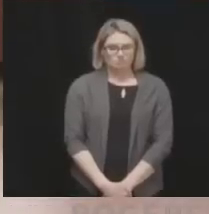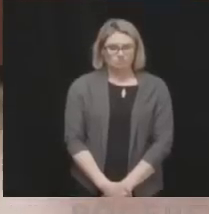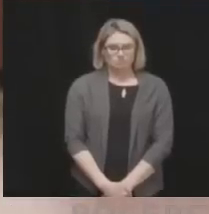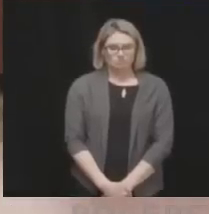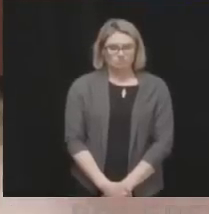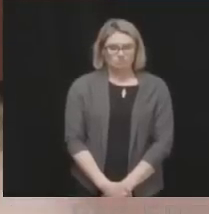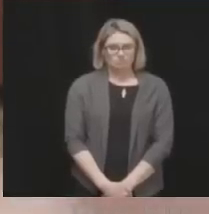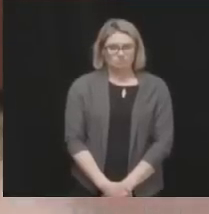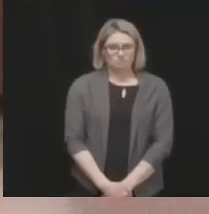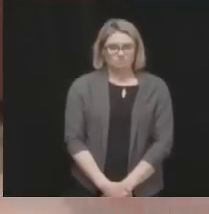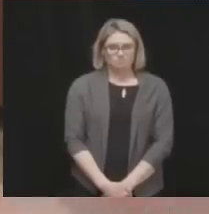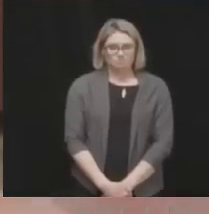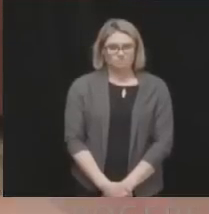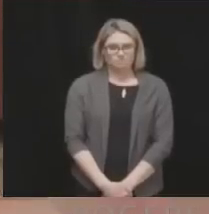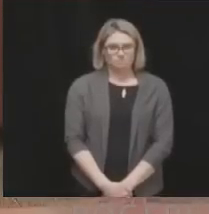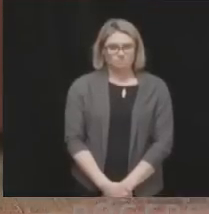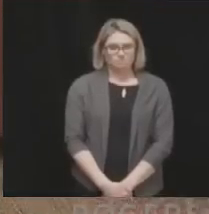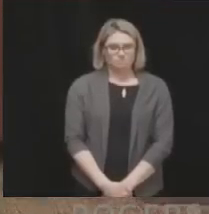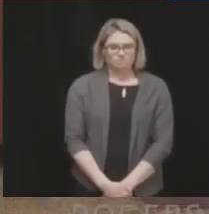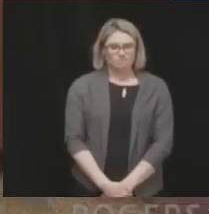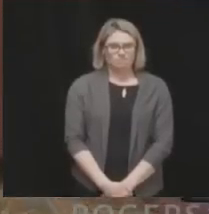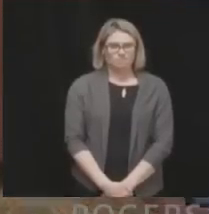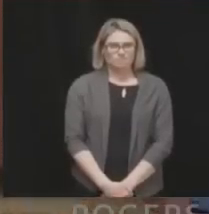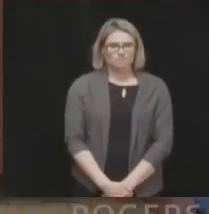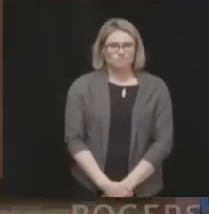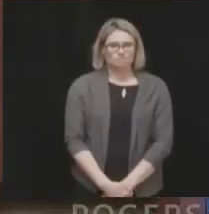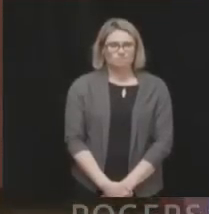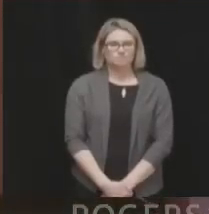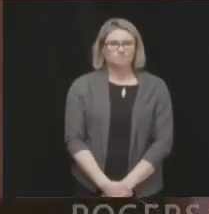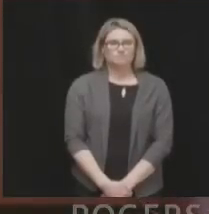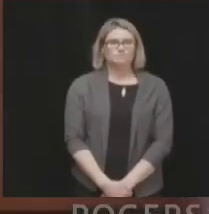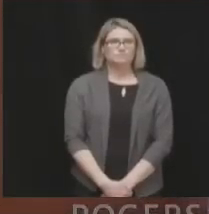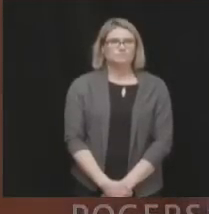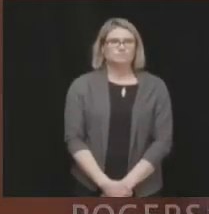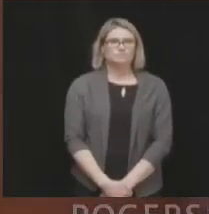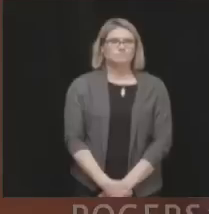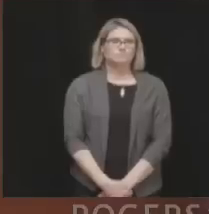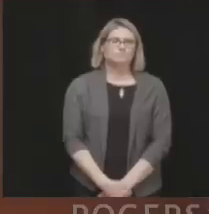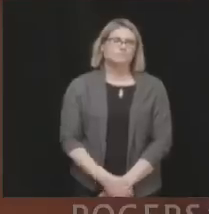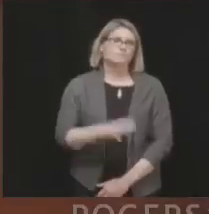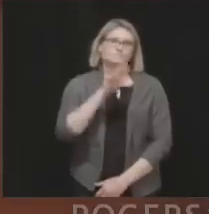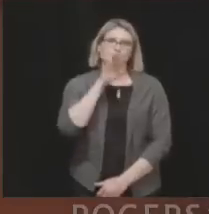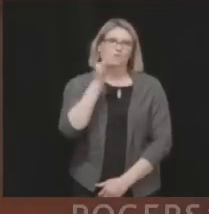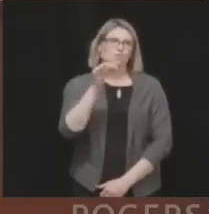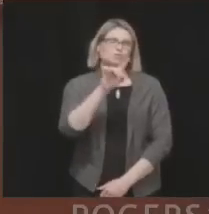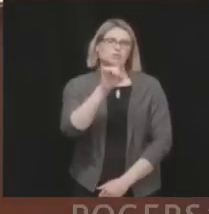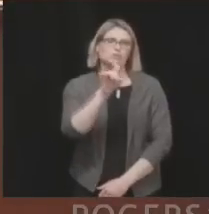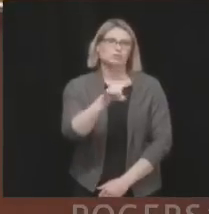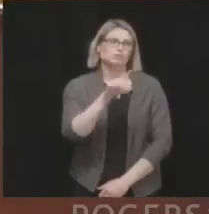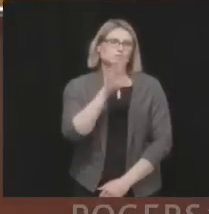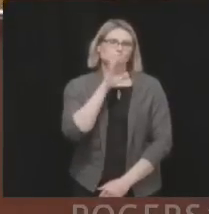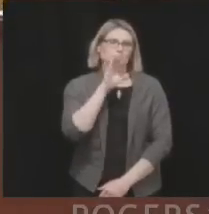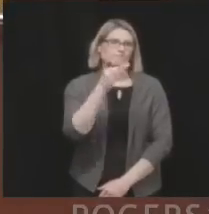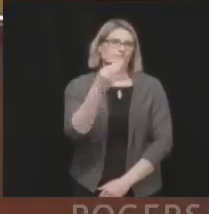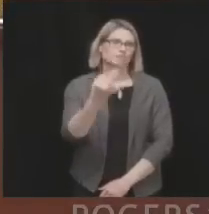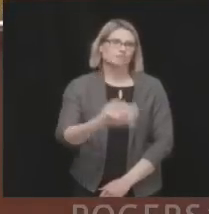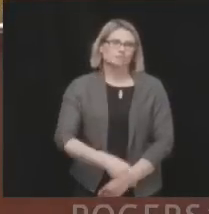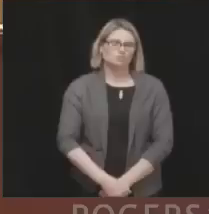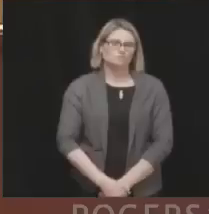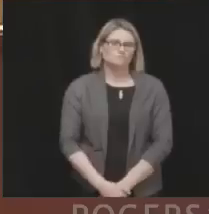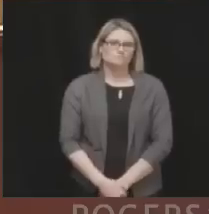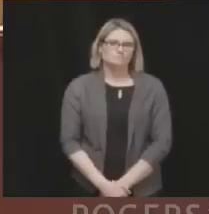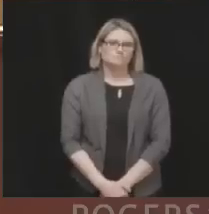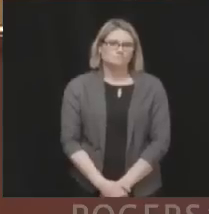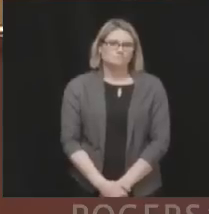Yes, there indeed will be needs, and we have already contacted many of the daycare owners. I think there's currently over 800 in